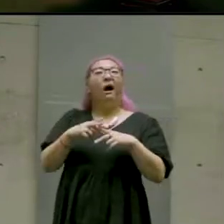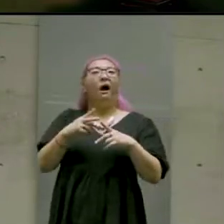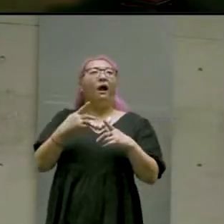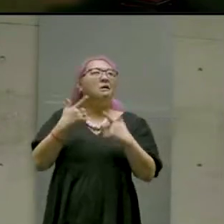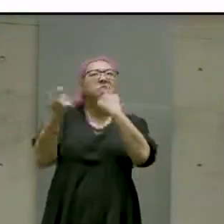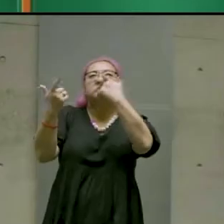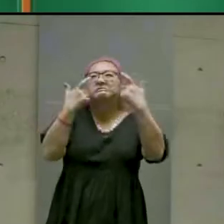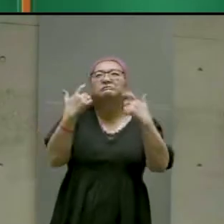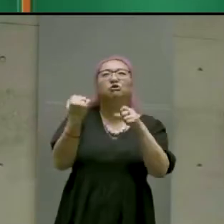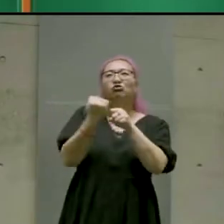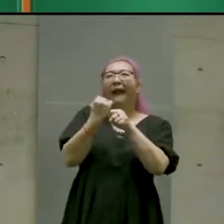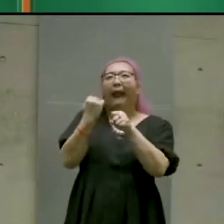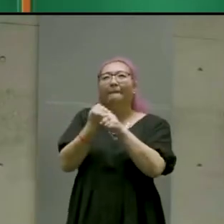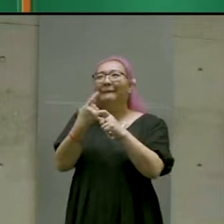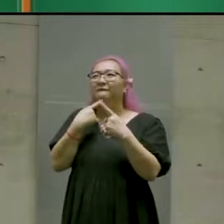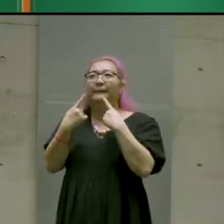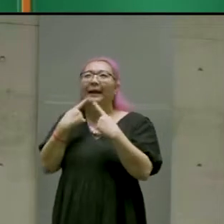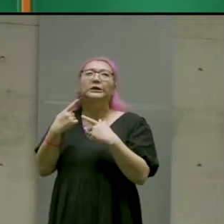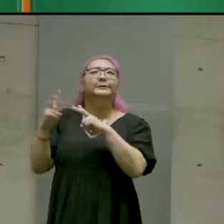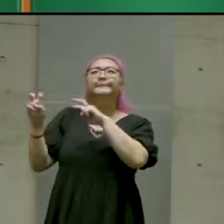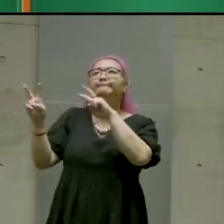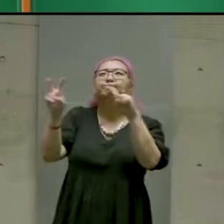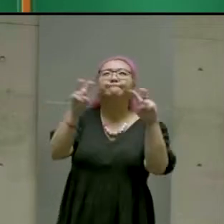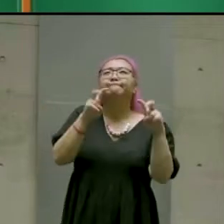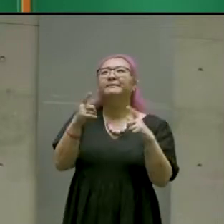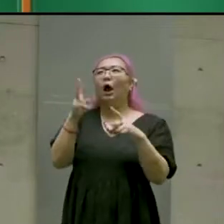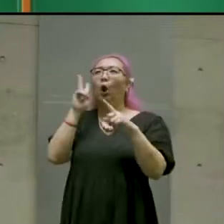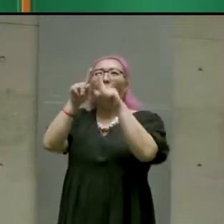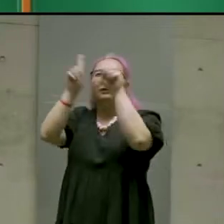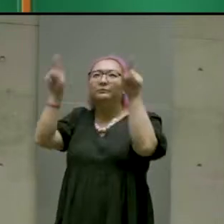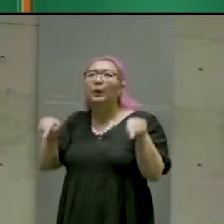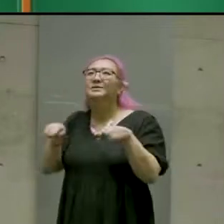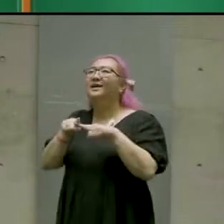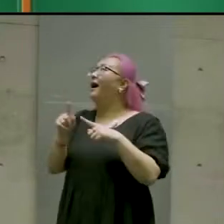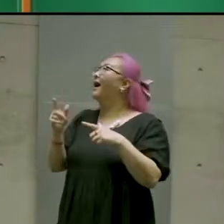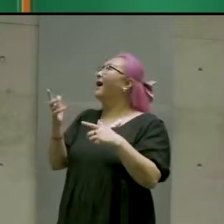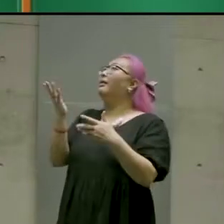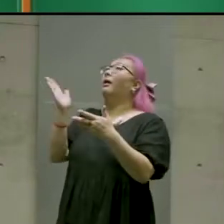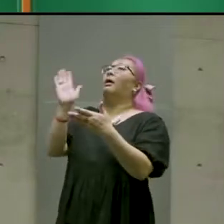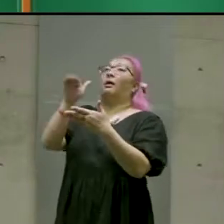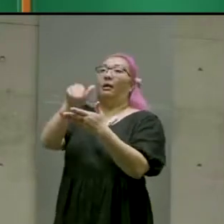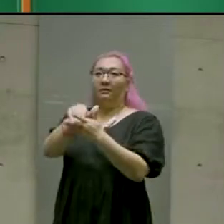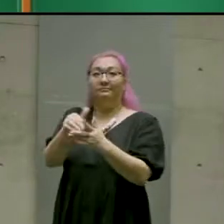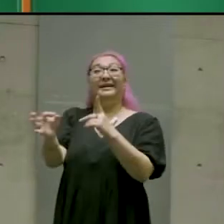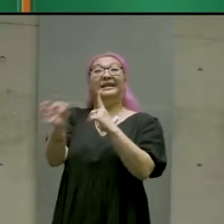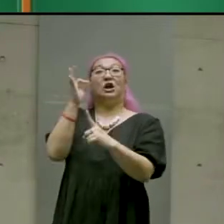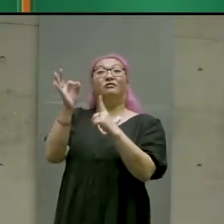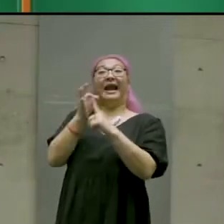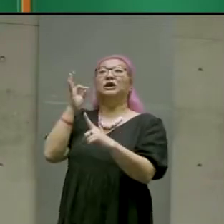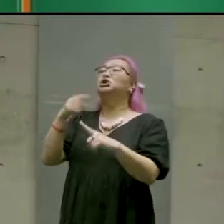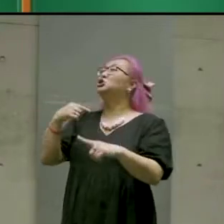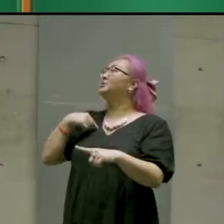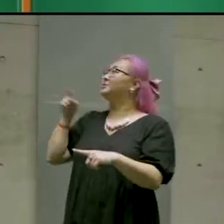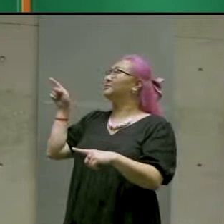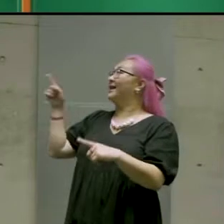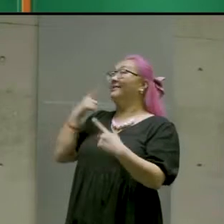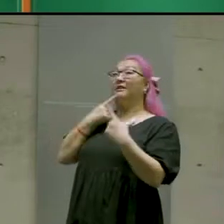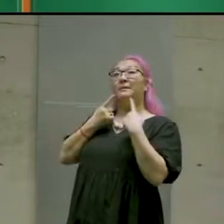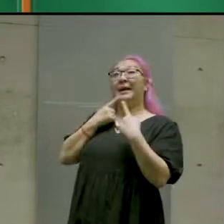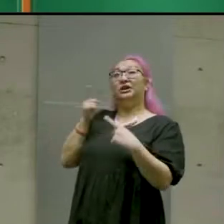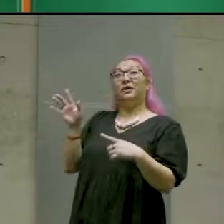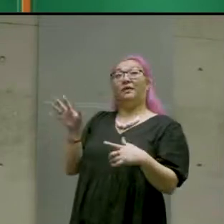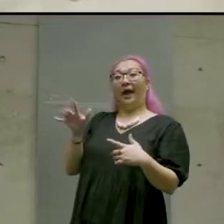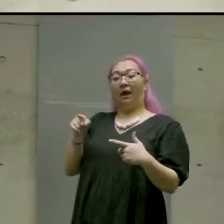and various other bits and pieces. And then you would come into the interrogation scene where the information that you found would be relevant. So in this case,